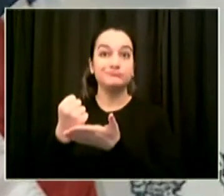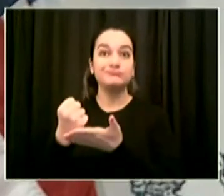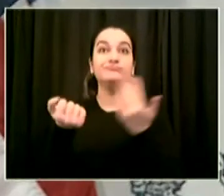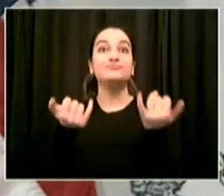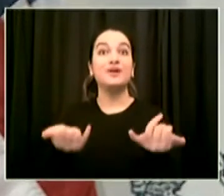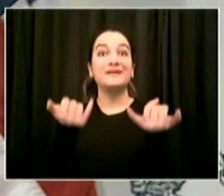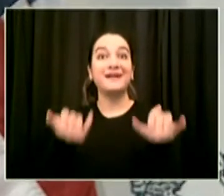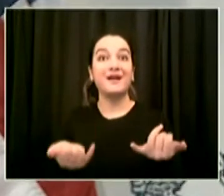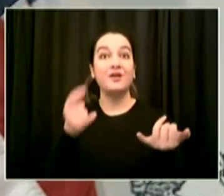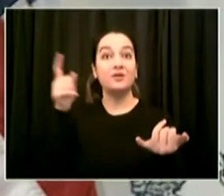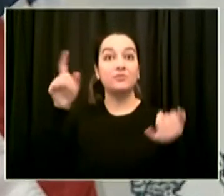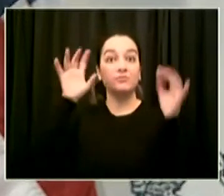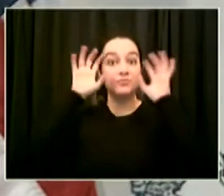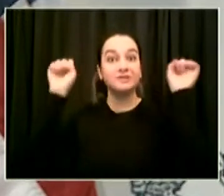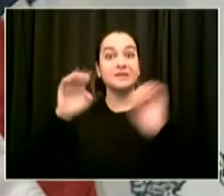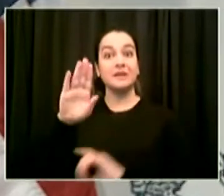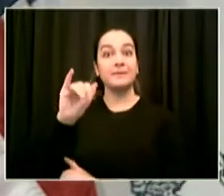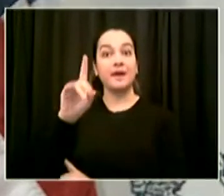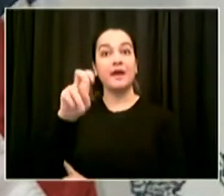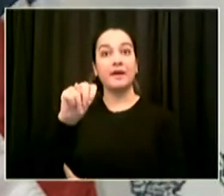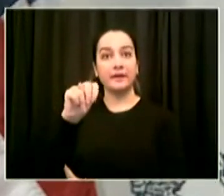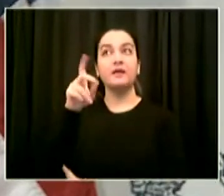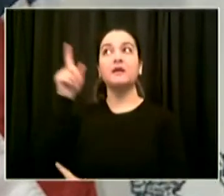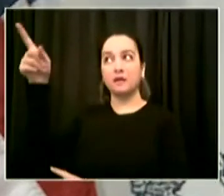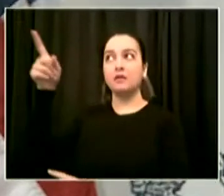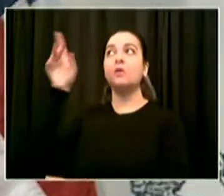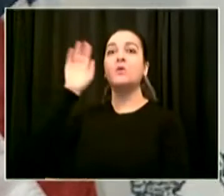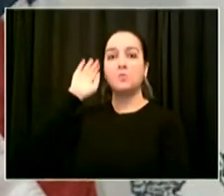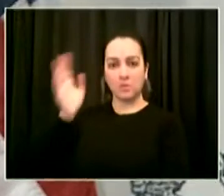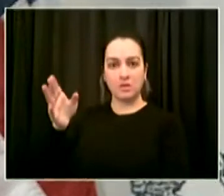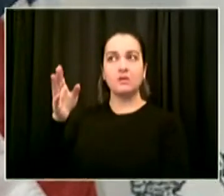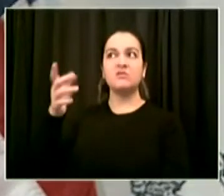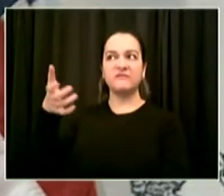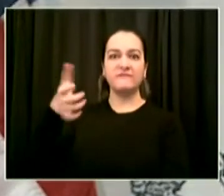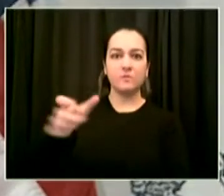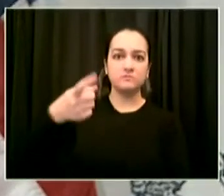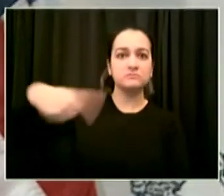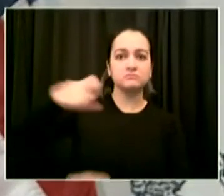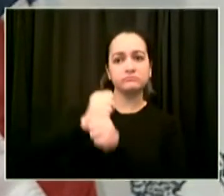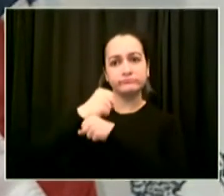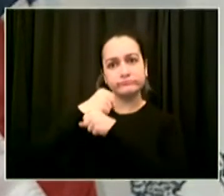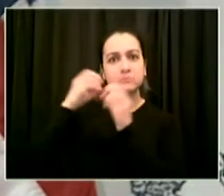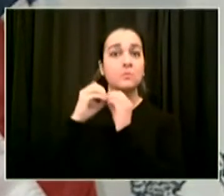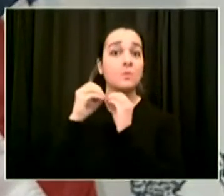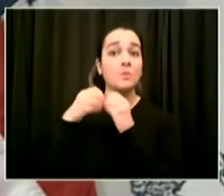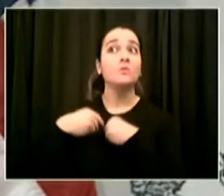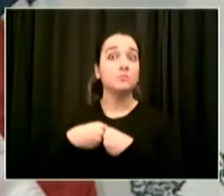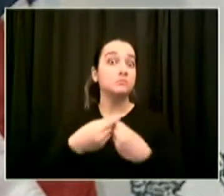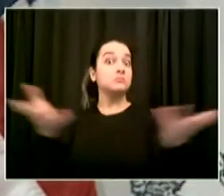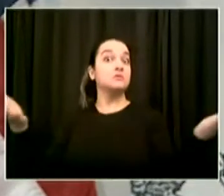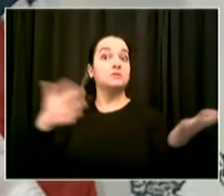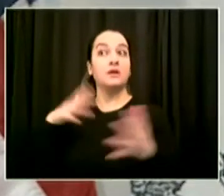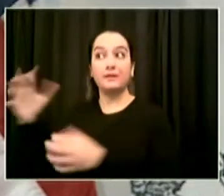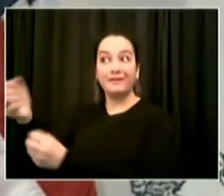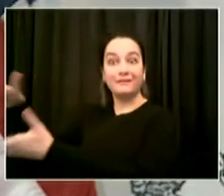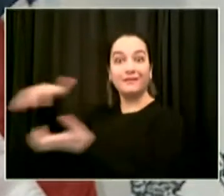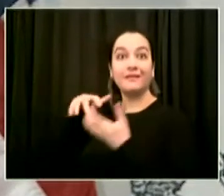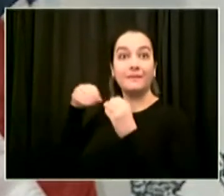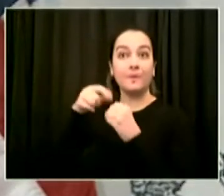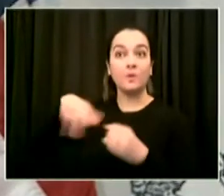vaccine coming. And again, huge difference maker reality when Johnson & Johnson comes, that vaccine comes in a